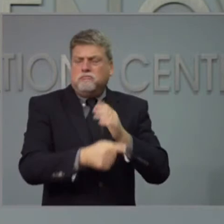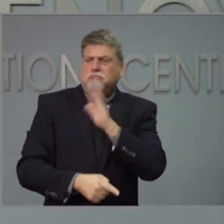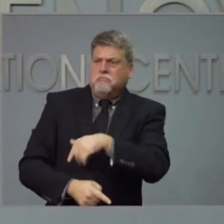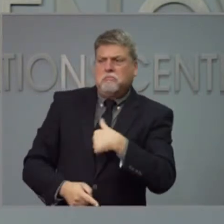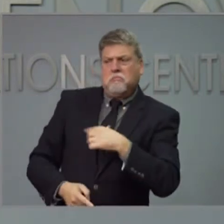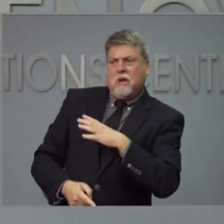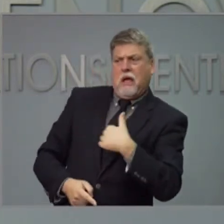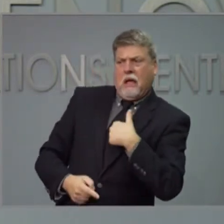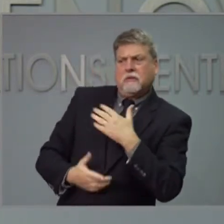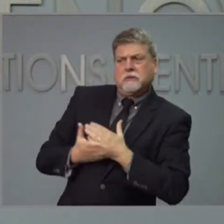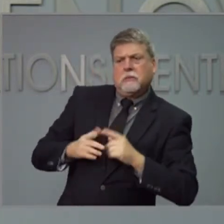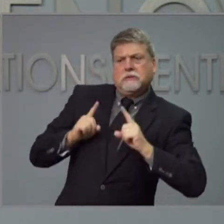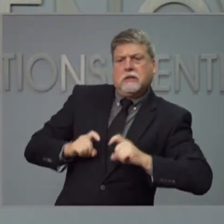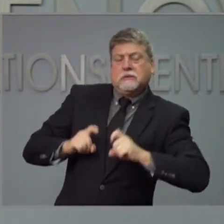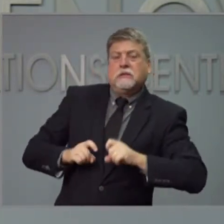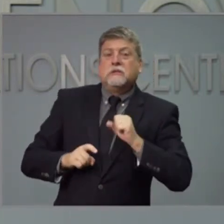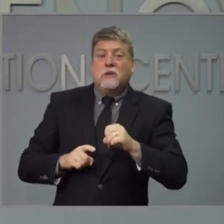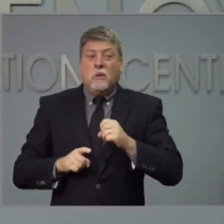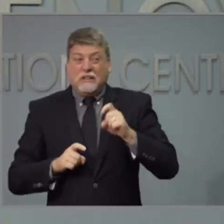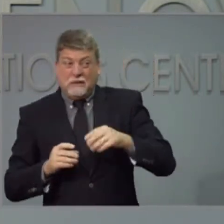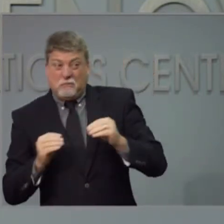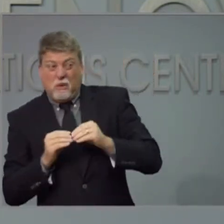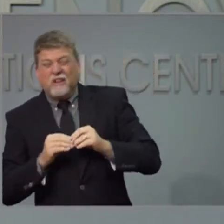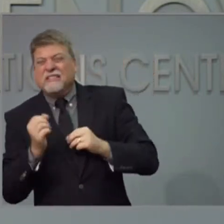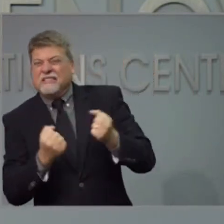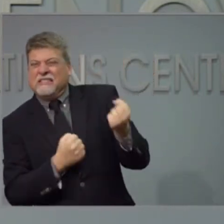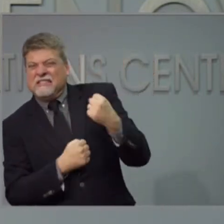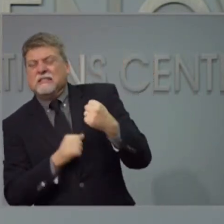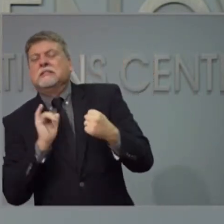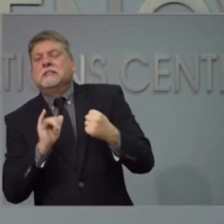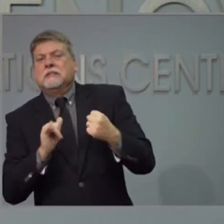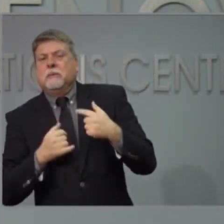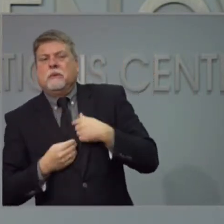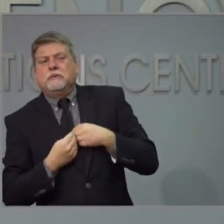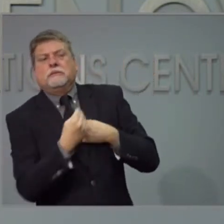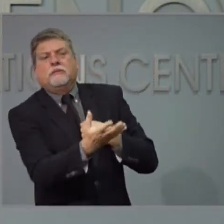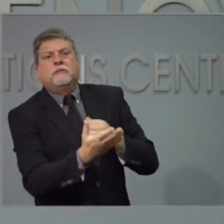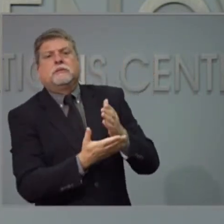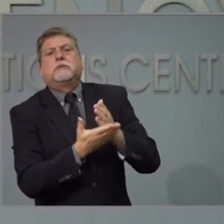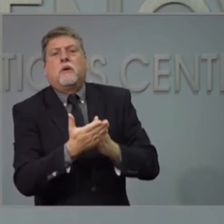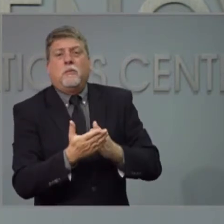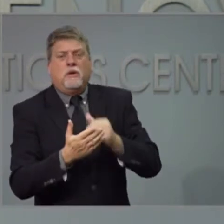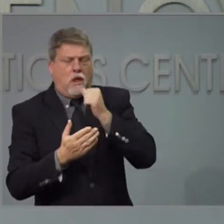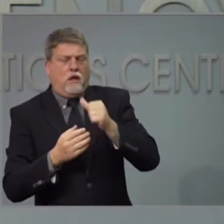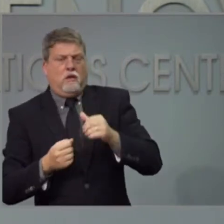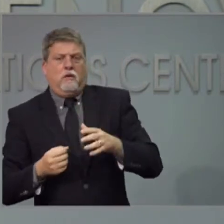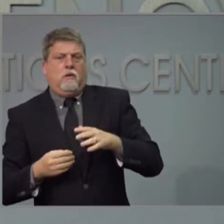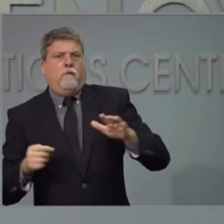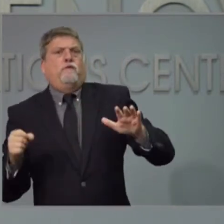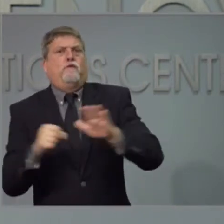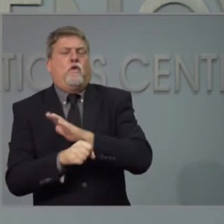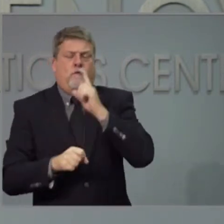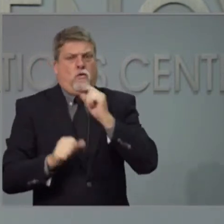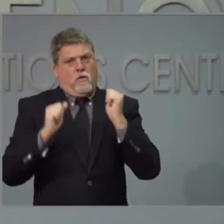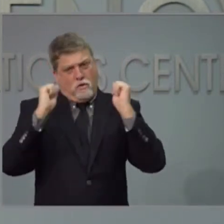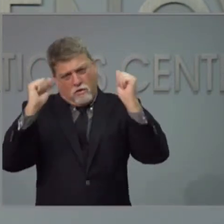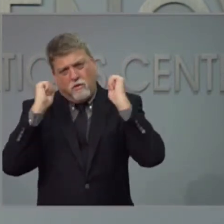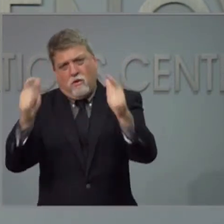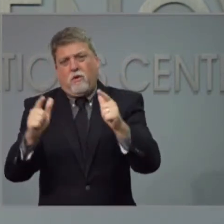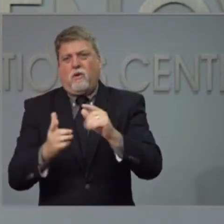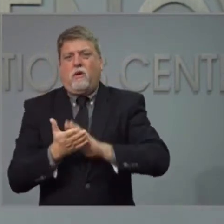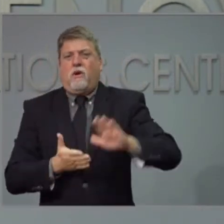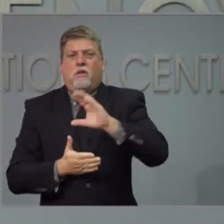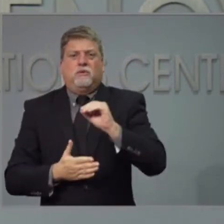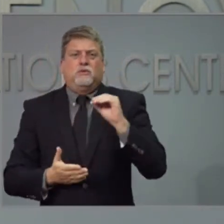capacity, and so these rapid antigen tests, the 75,000 that we are sending, are meant to supplement their already